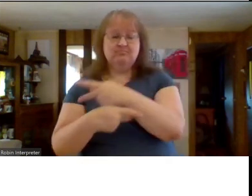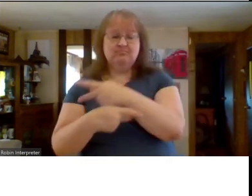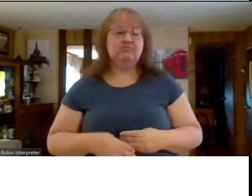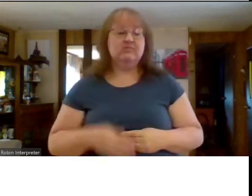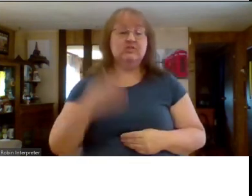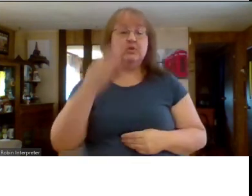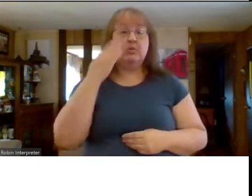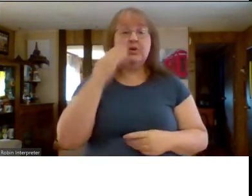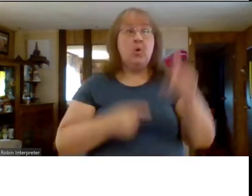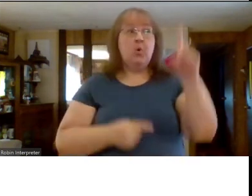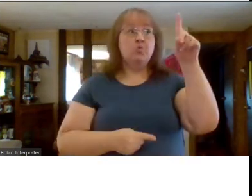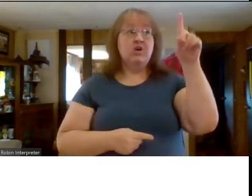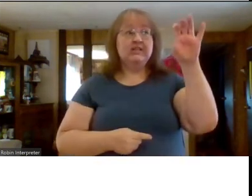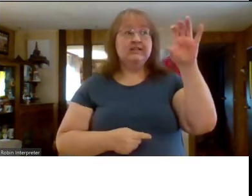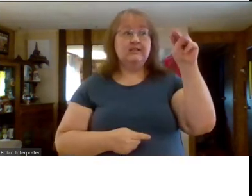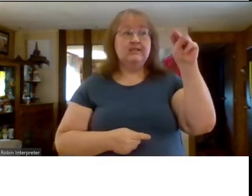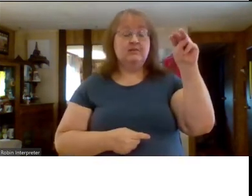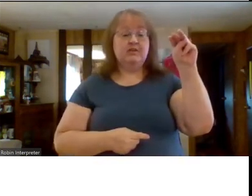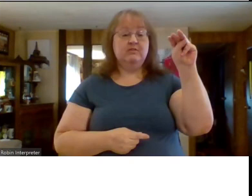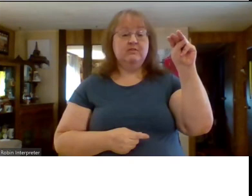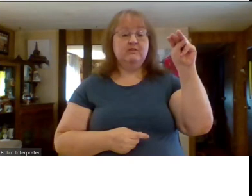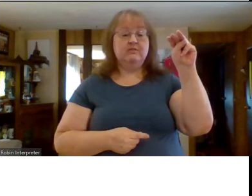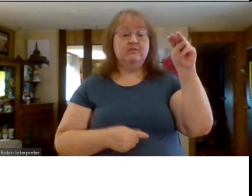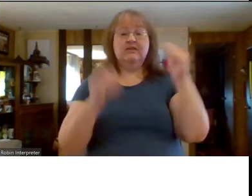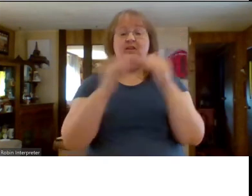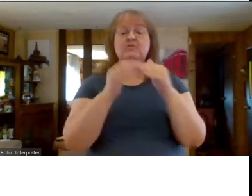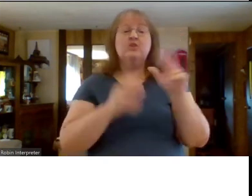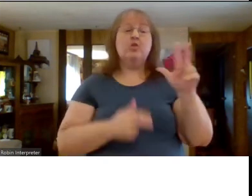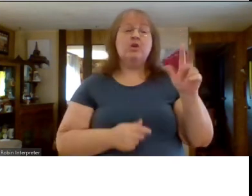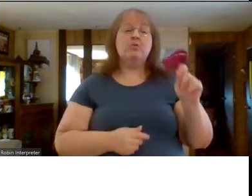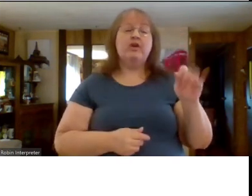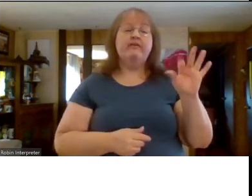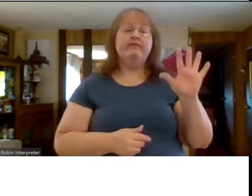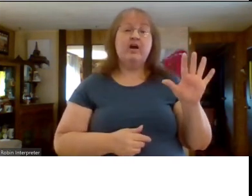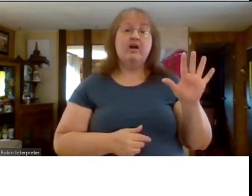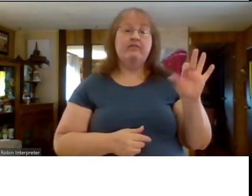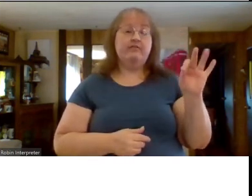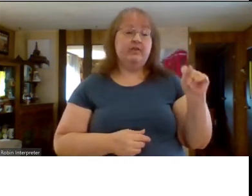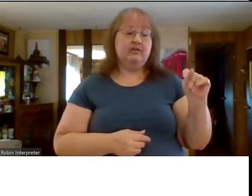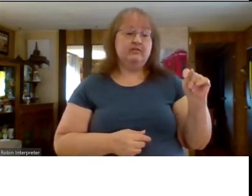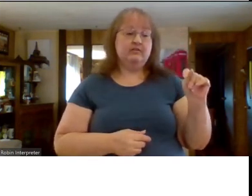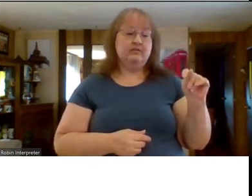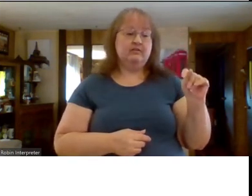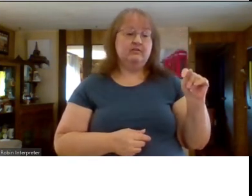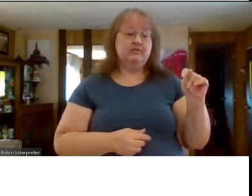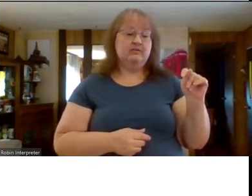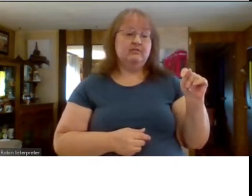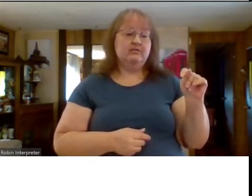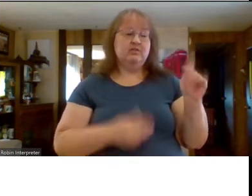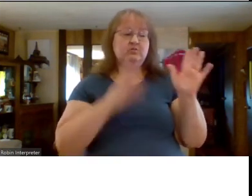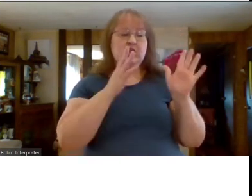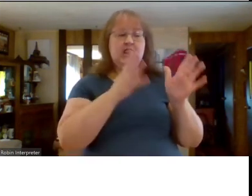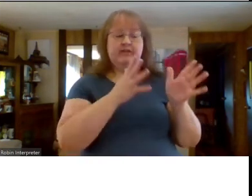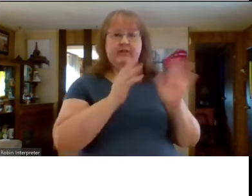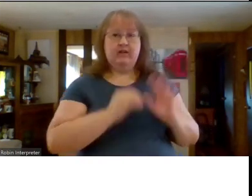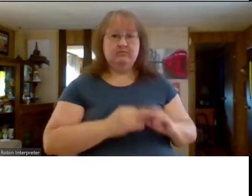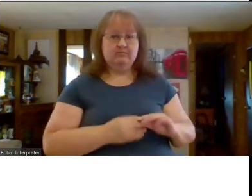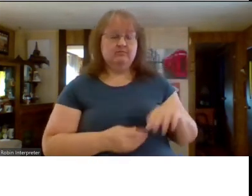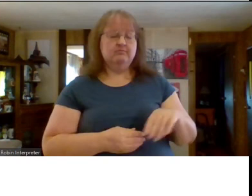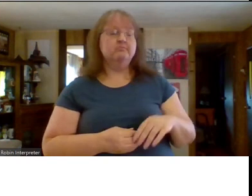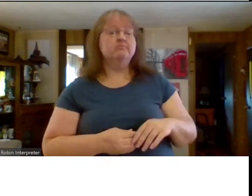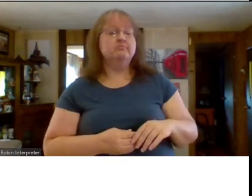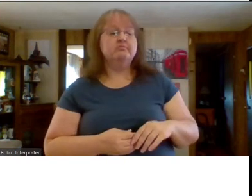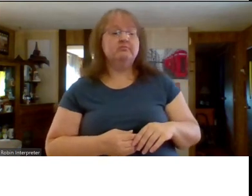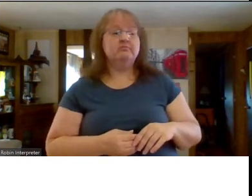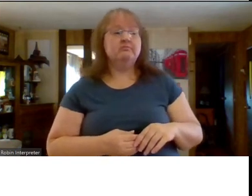method. So we know that 1 centimeter equals 3.5 feet. Okay, so I'm going